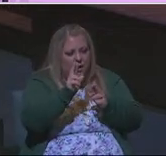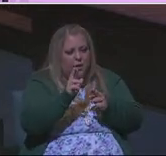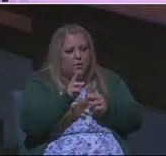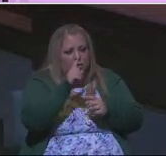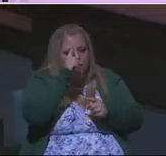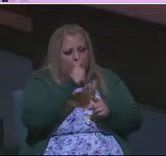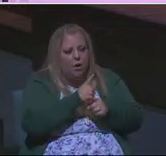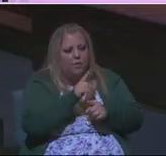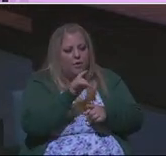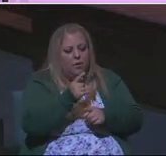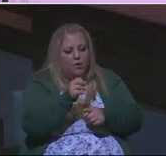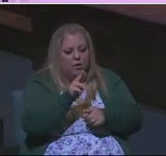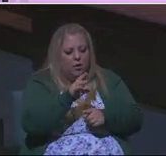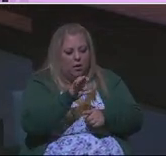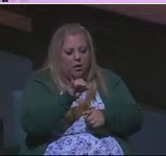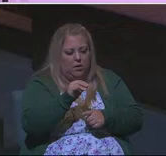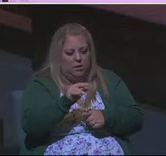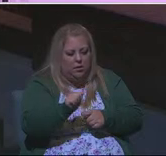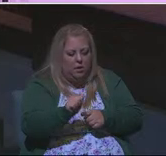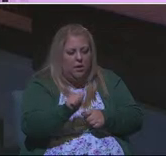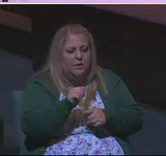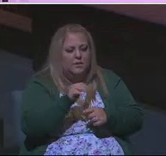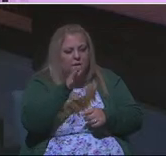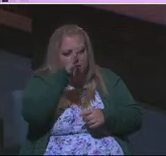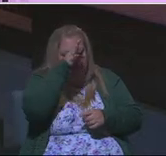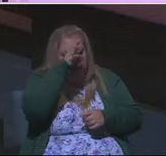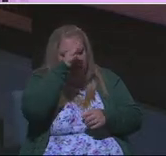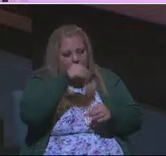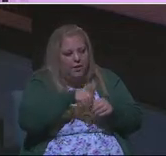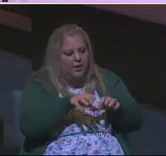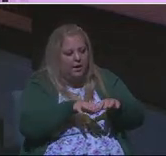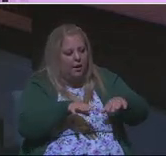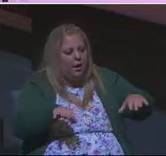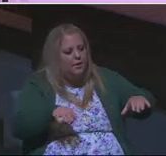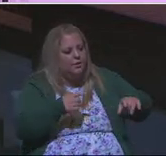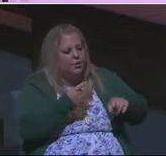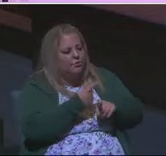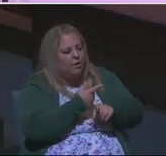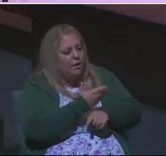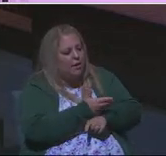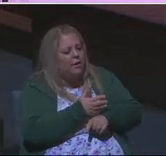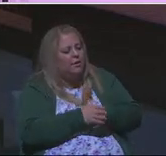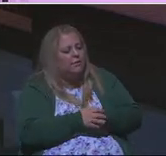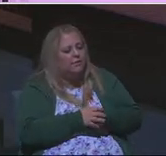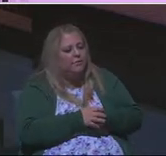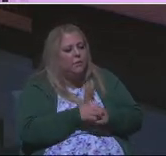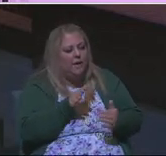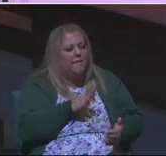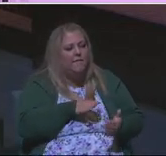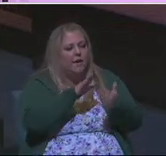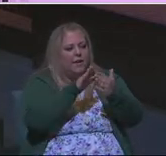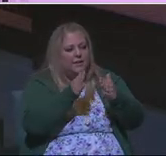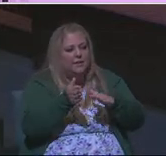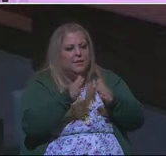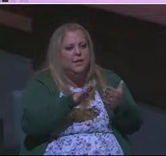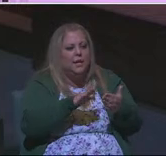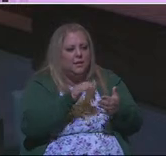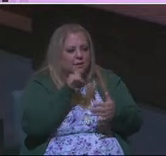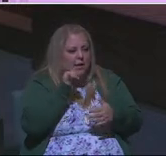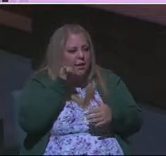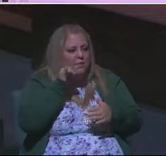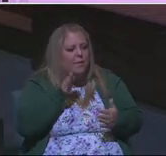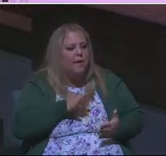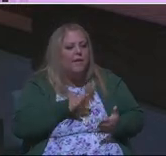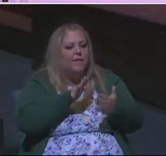Garcia's father in a casket right here. We faced death yesterday, but we faced it with confidence, because